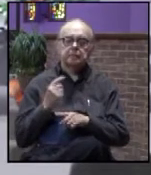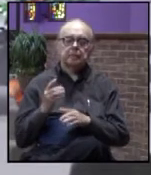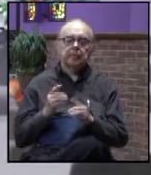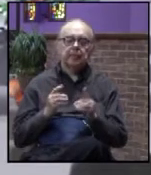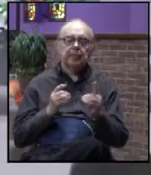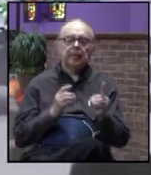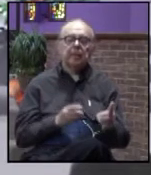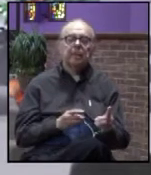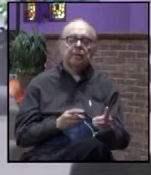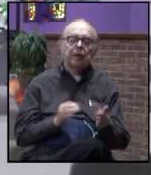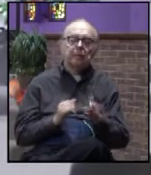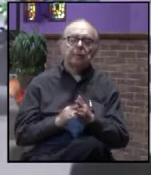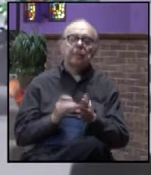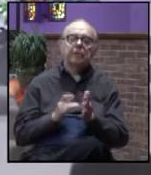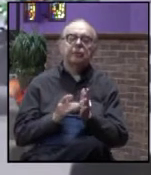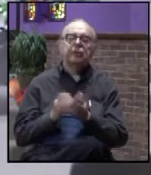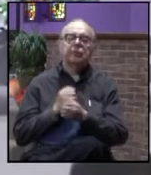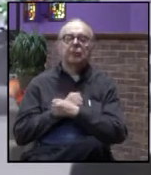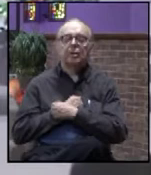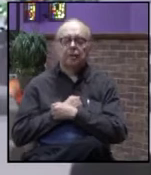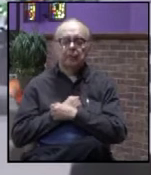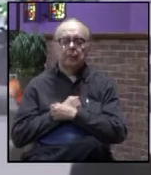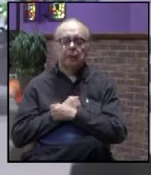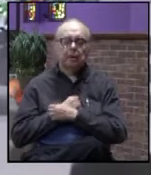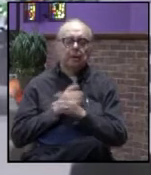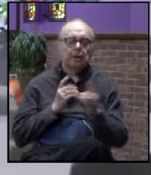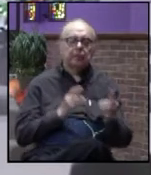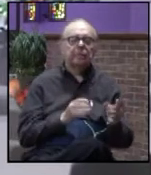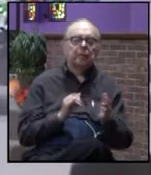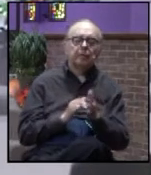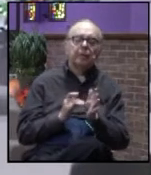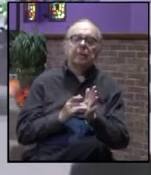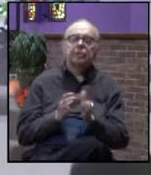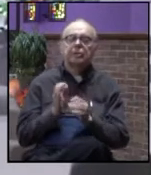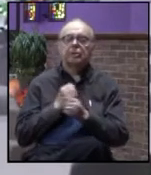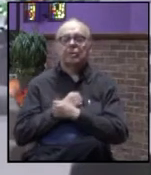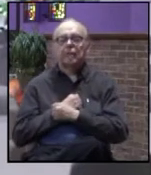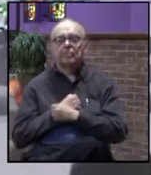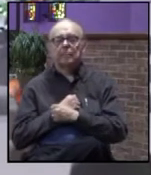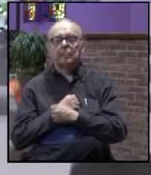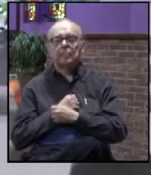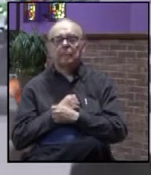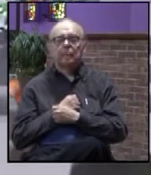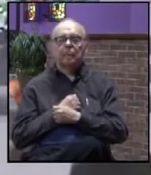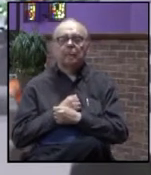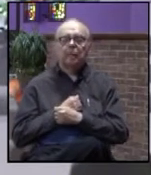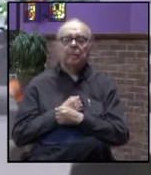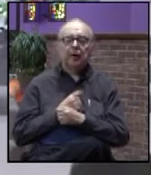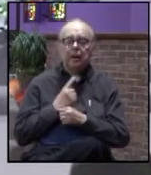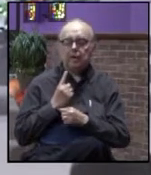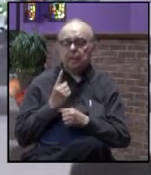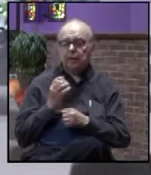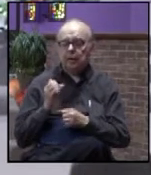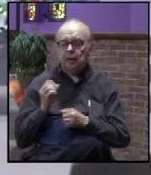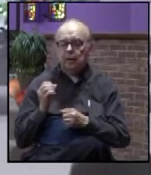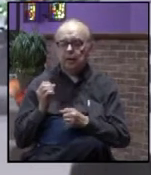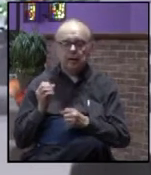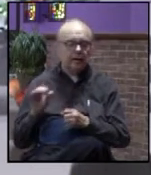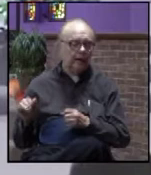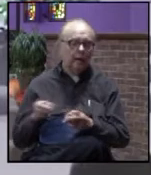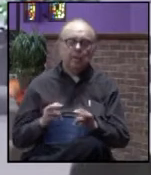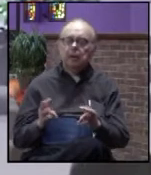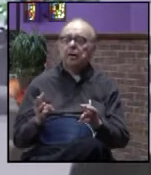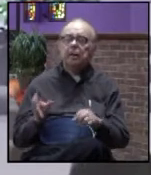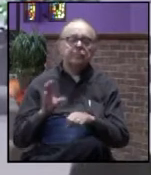that Jesus loved. The disciple that Jesus loved. And so it's the same way